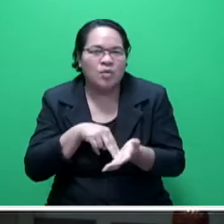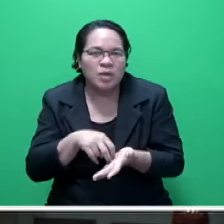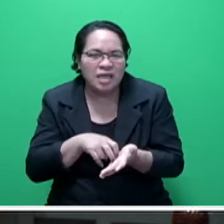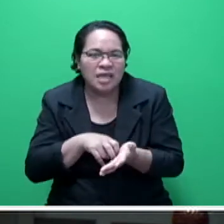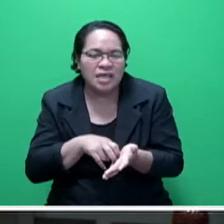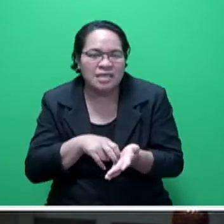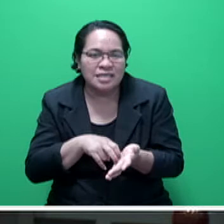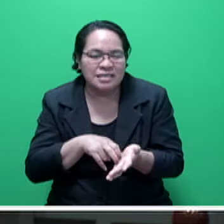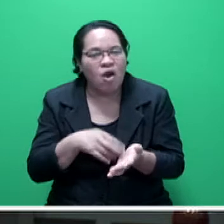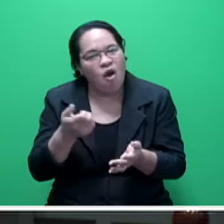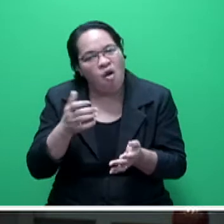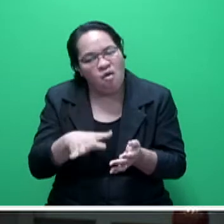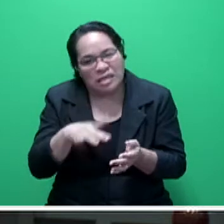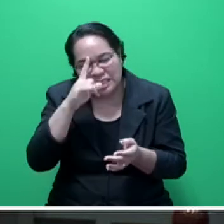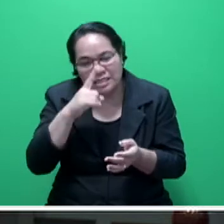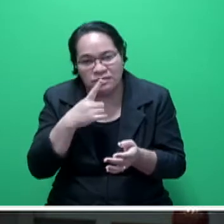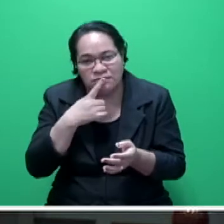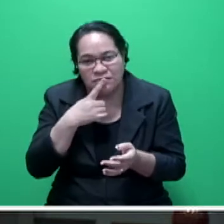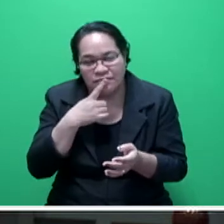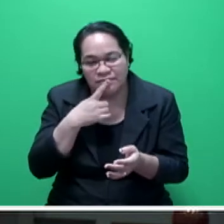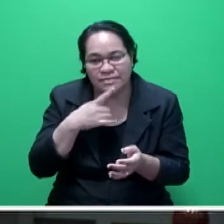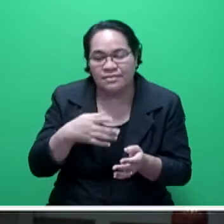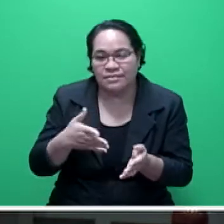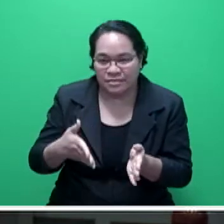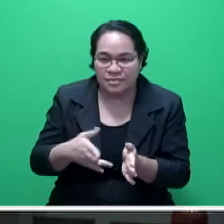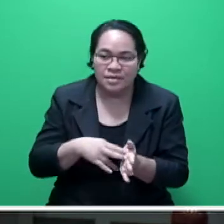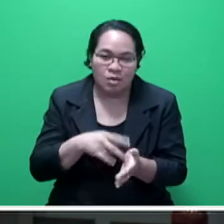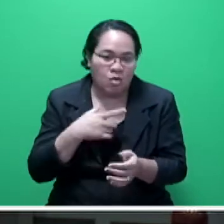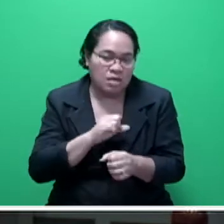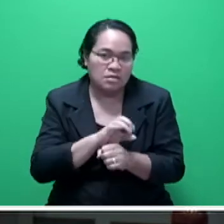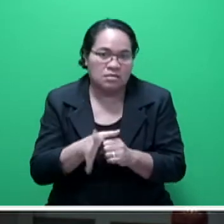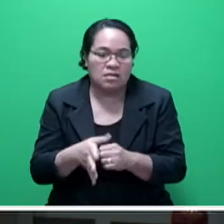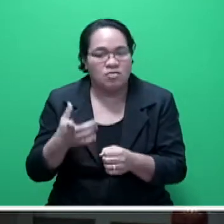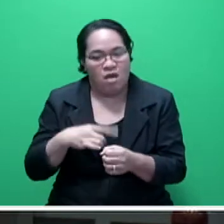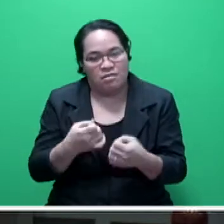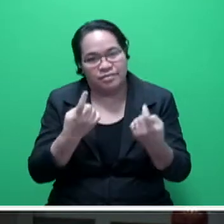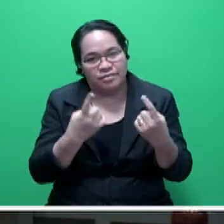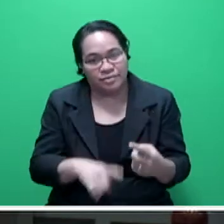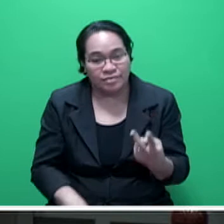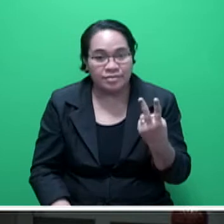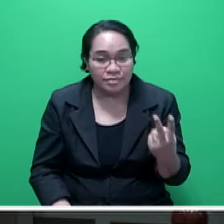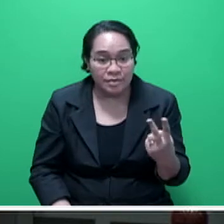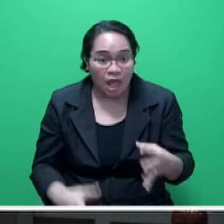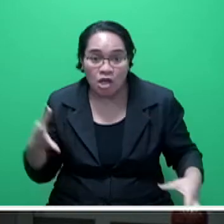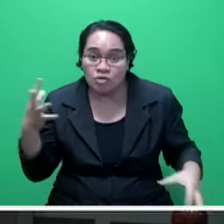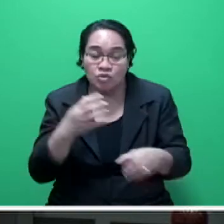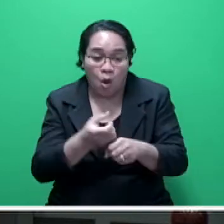vulnerability that people in that age group and also comorbidities have to COVID-19. Total tests done now is